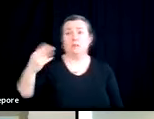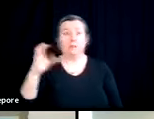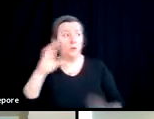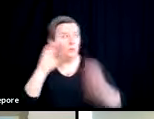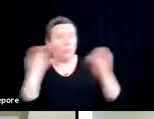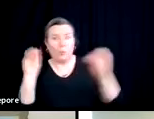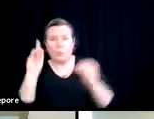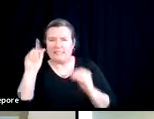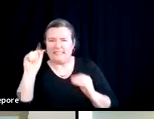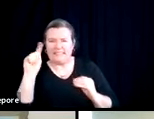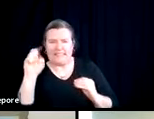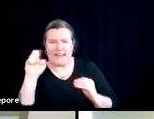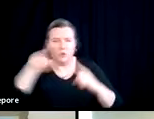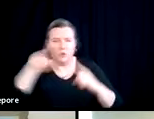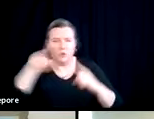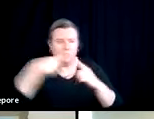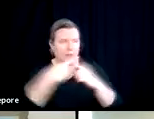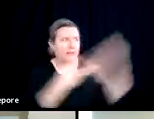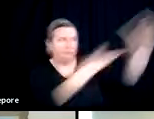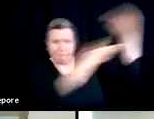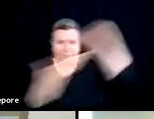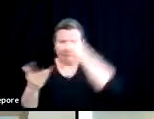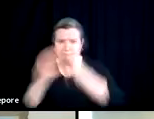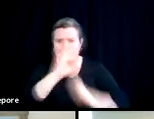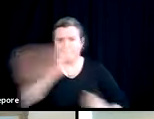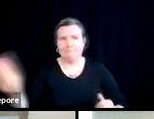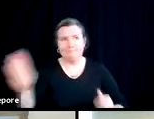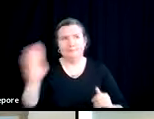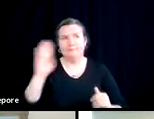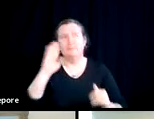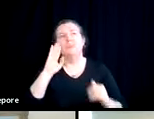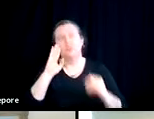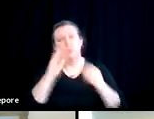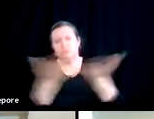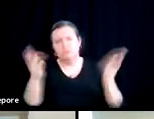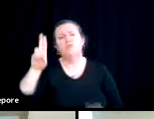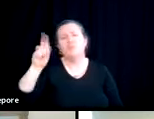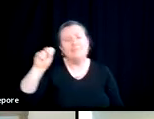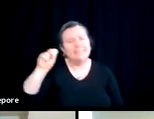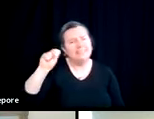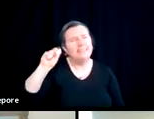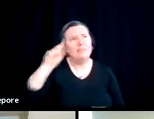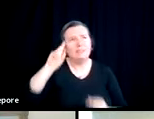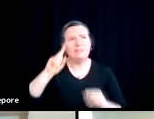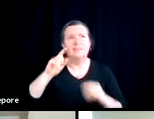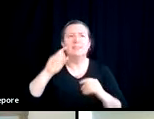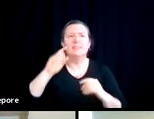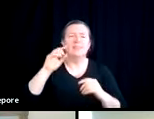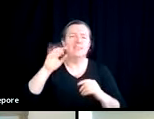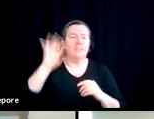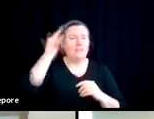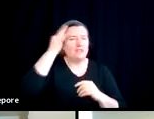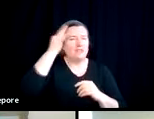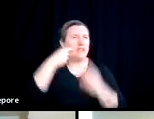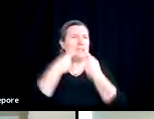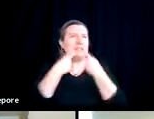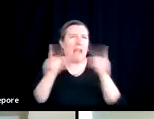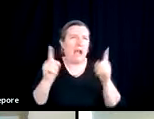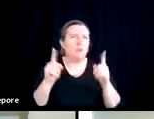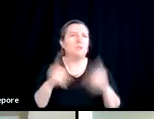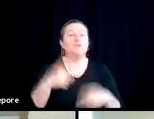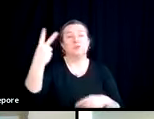program yesterday, and they announced the first 7 states. We were not in the first 7